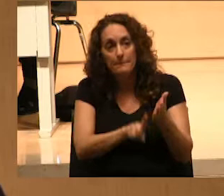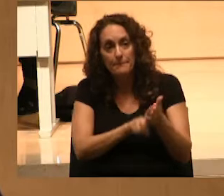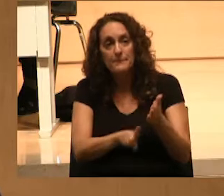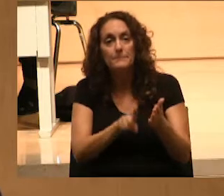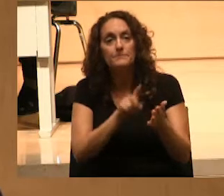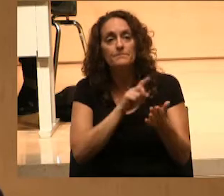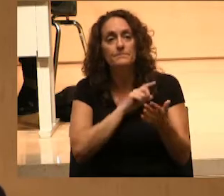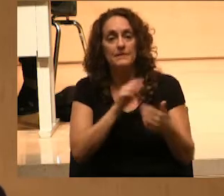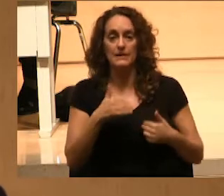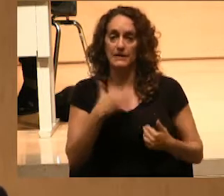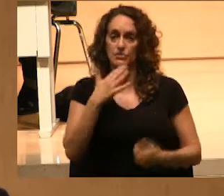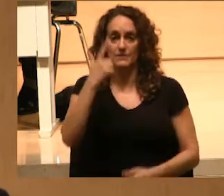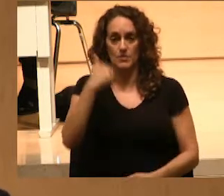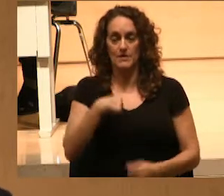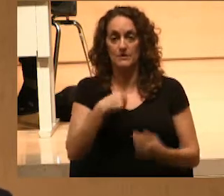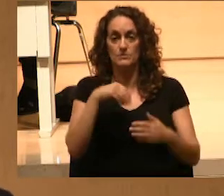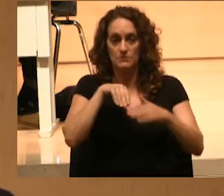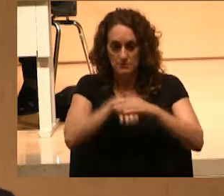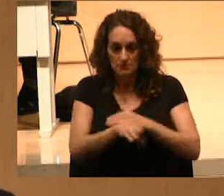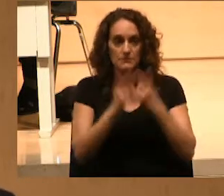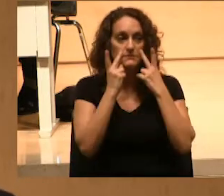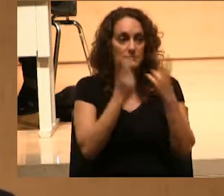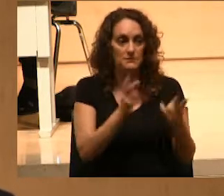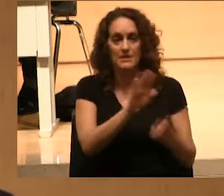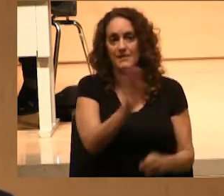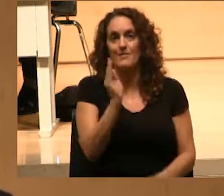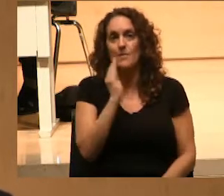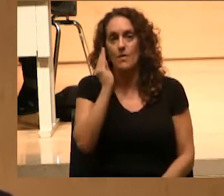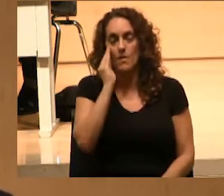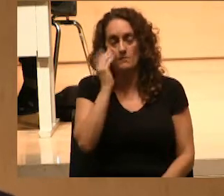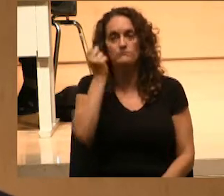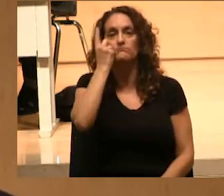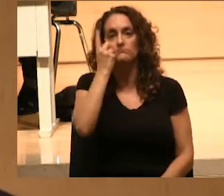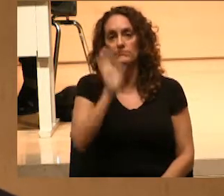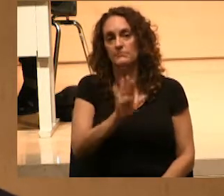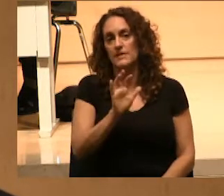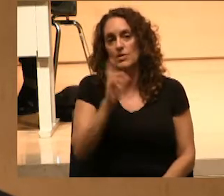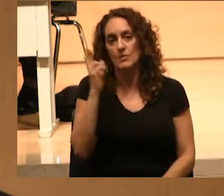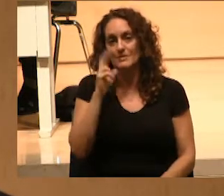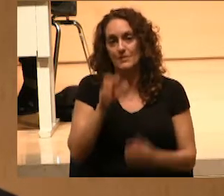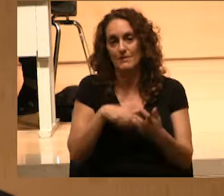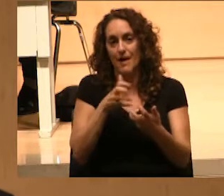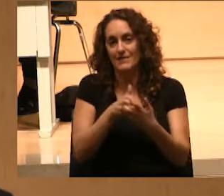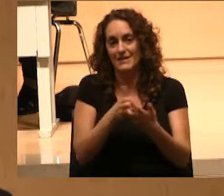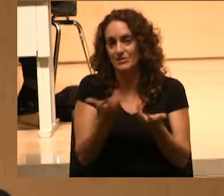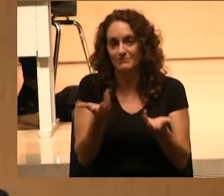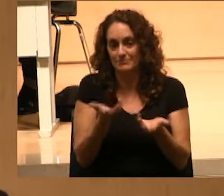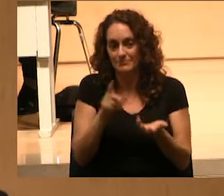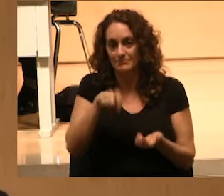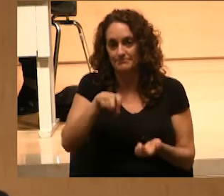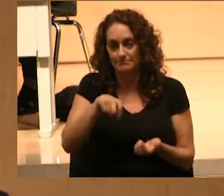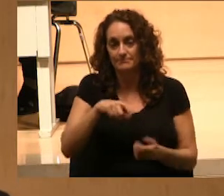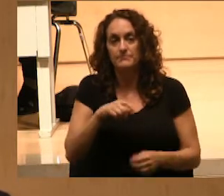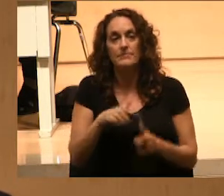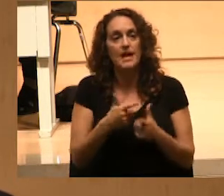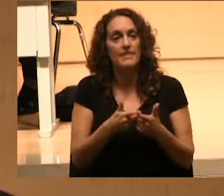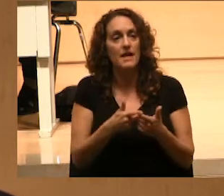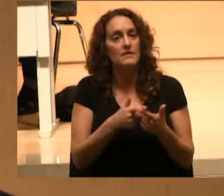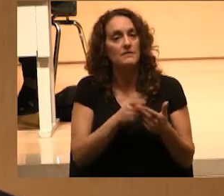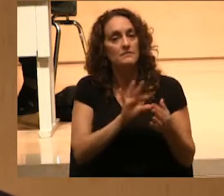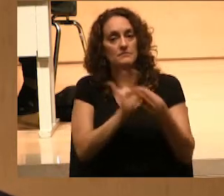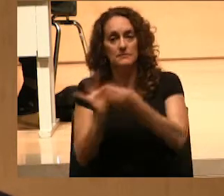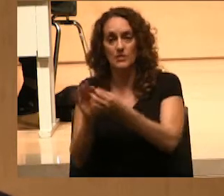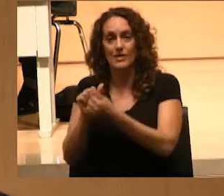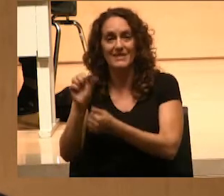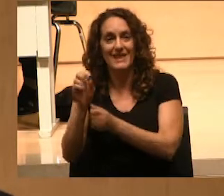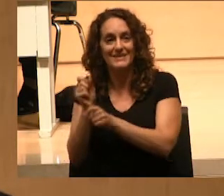good for me to go to the homes because then I can get a better sense of what a reasonable accommodation would be, and then to help them along with their case manager